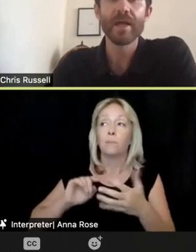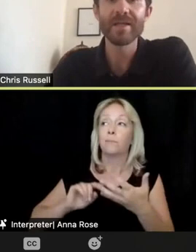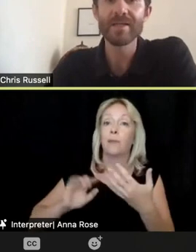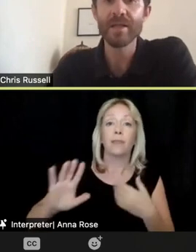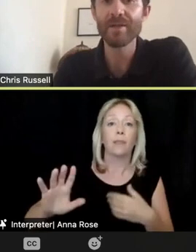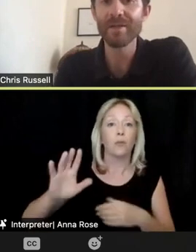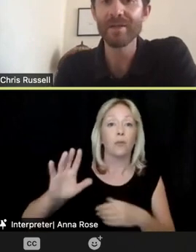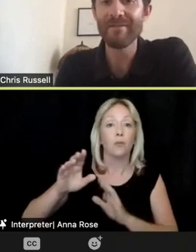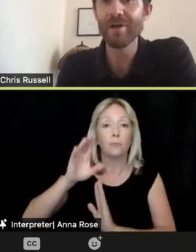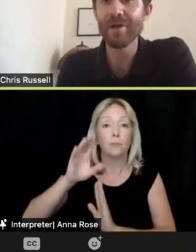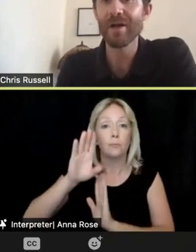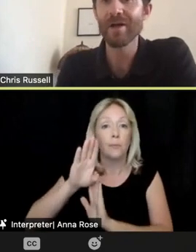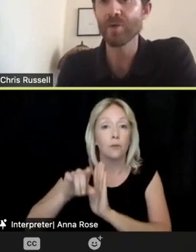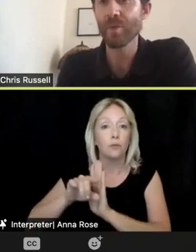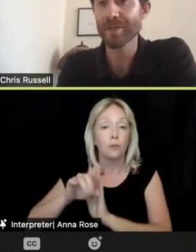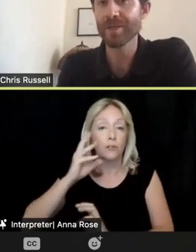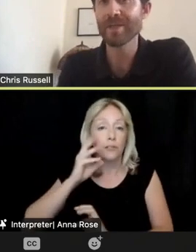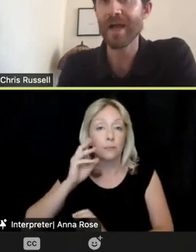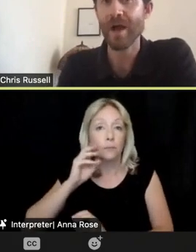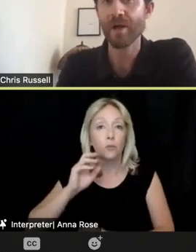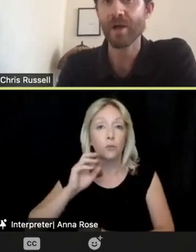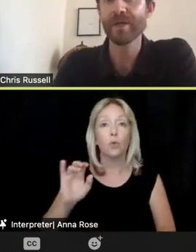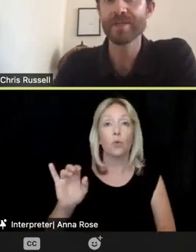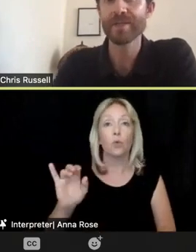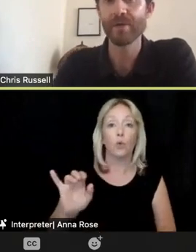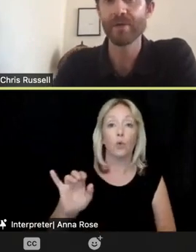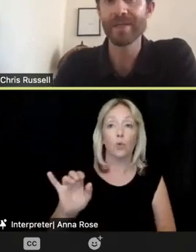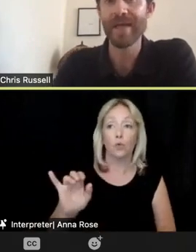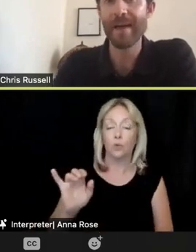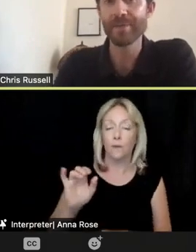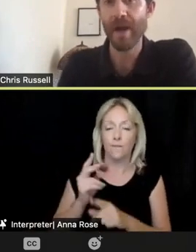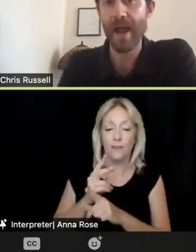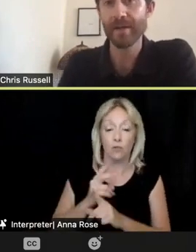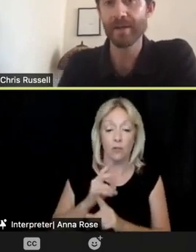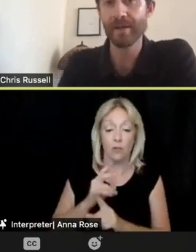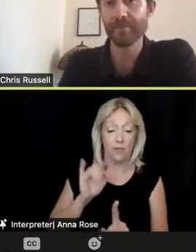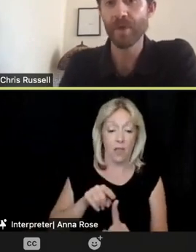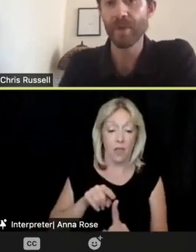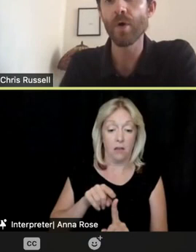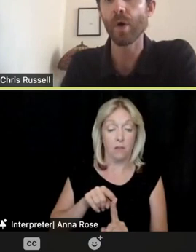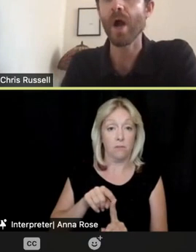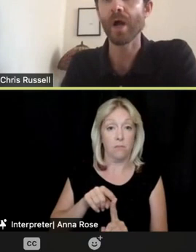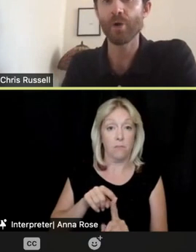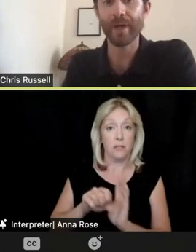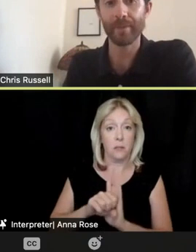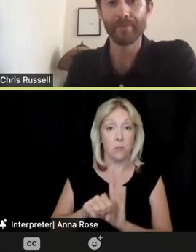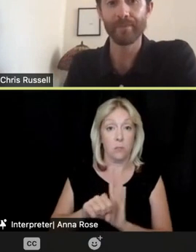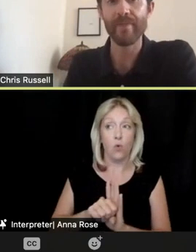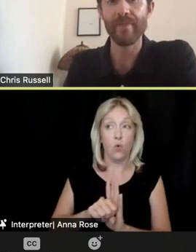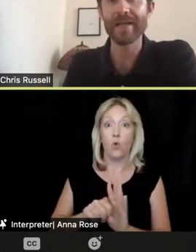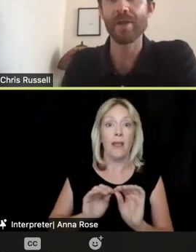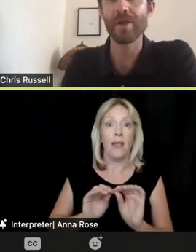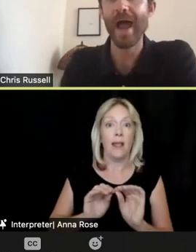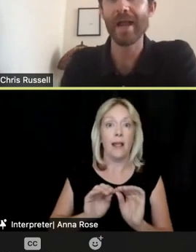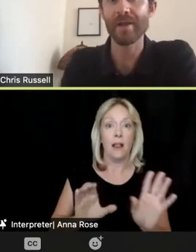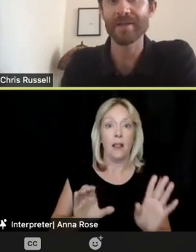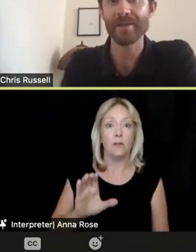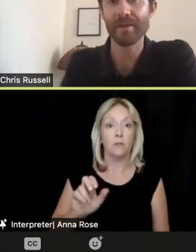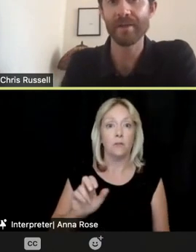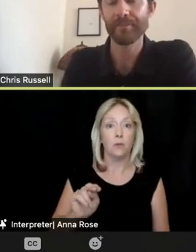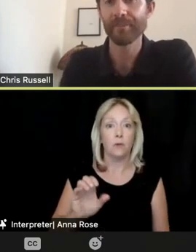experiences. Consider the level to which that concrete symbol is abstract or concrete, and that's